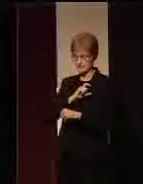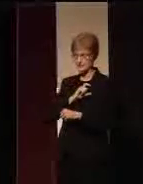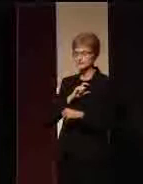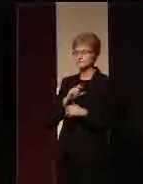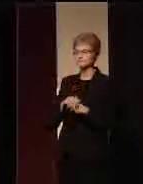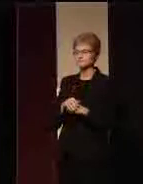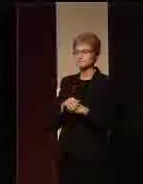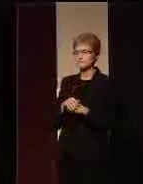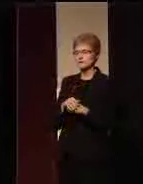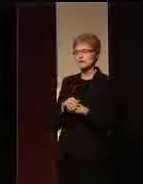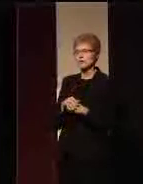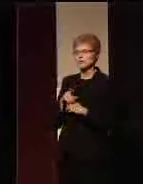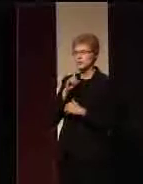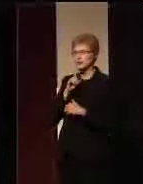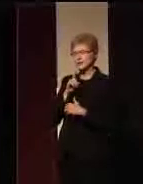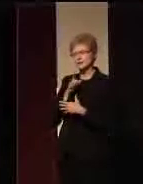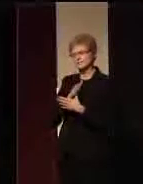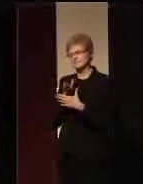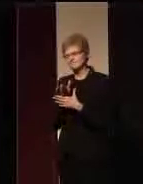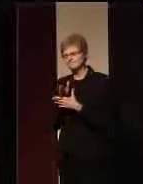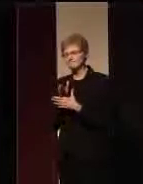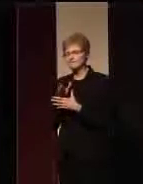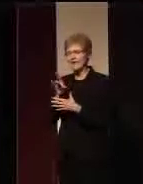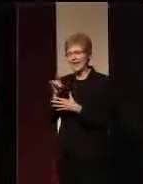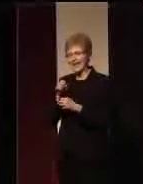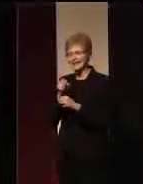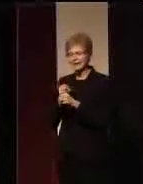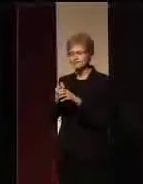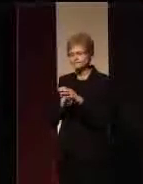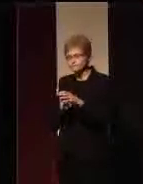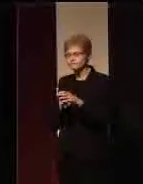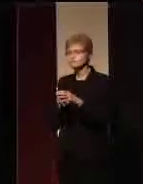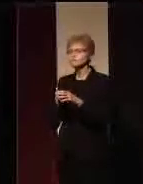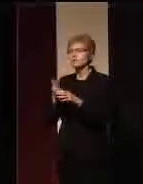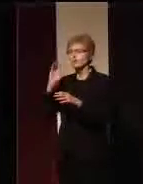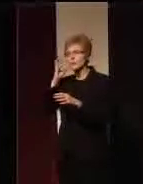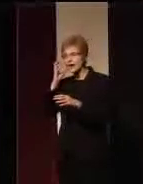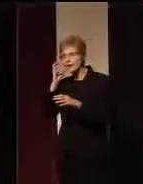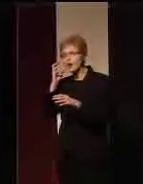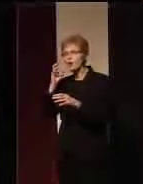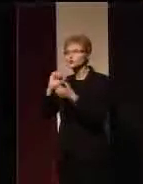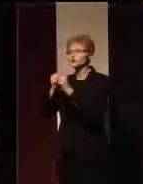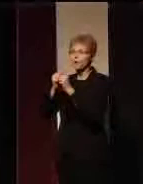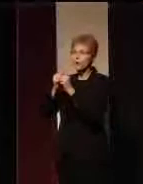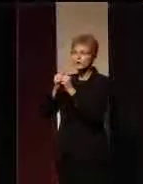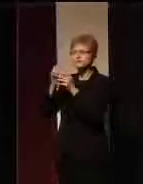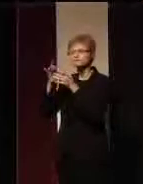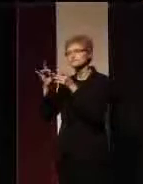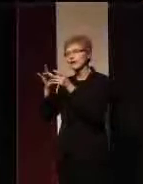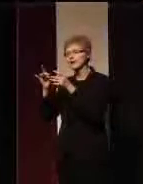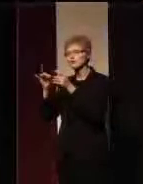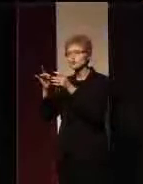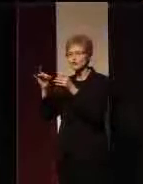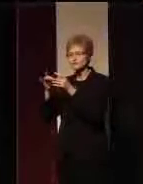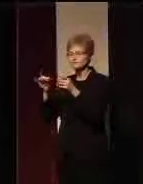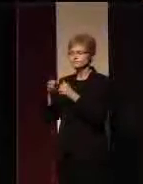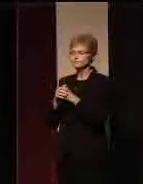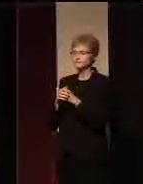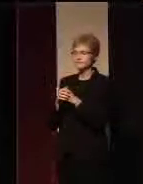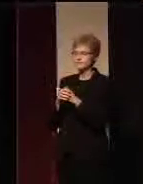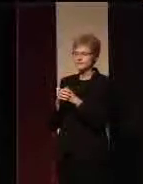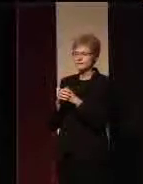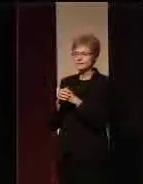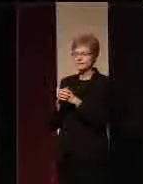enforcement for about 8 years, and I got into radio. I'm a sportscaster when I put on my other hat out in the Westplex area. Got